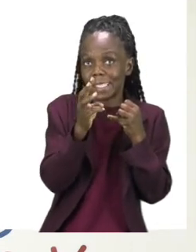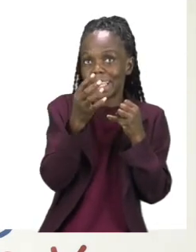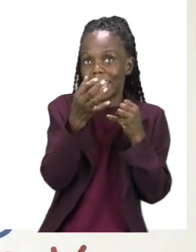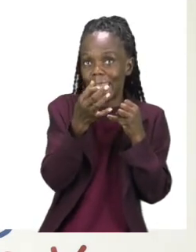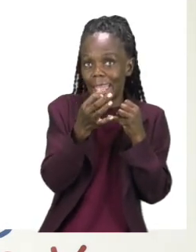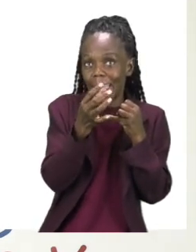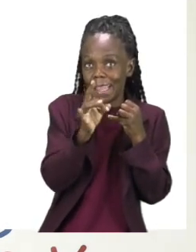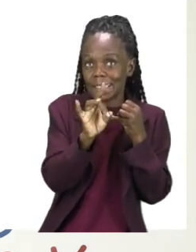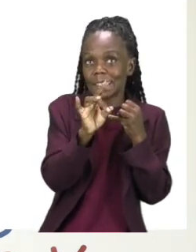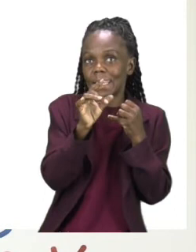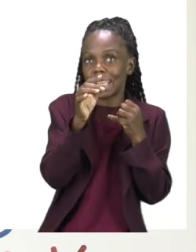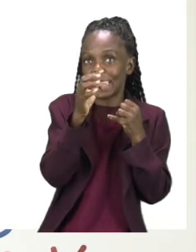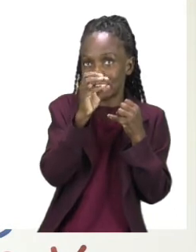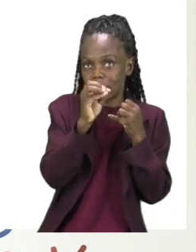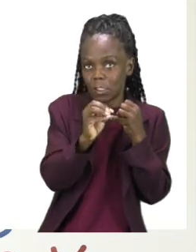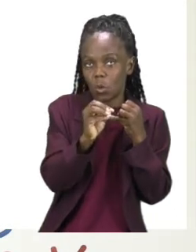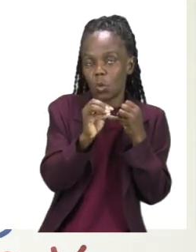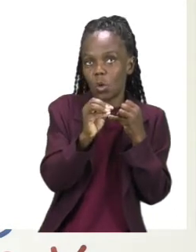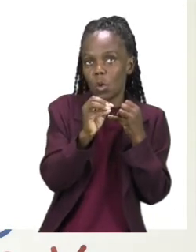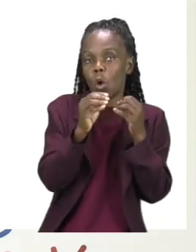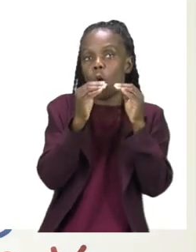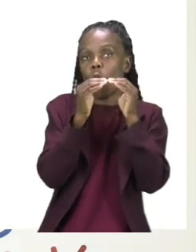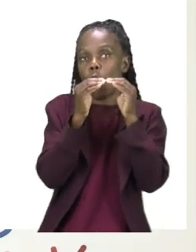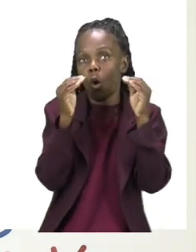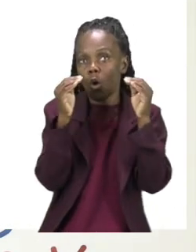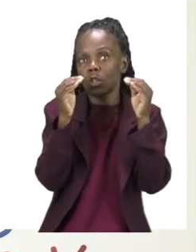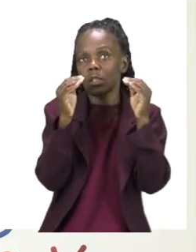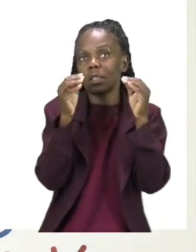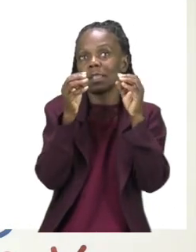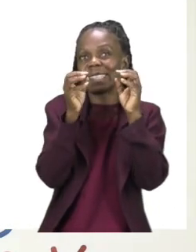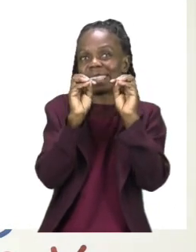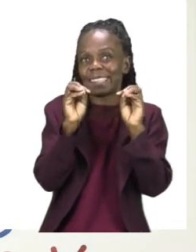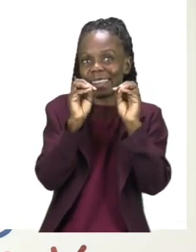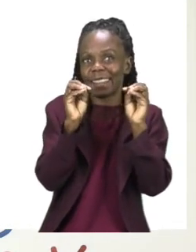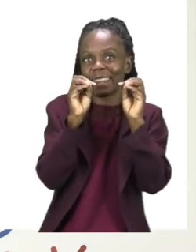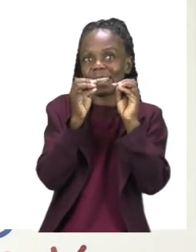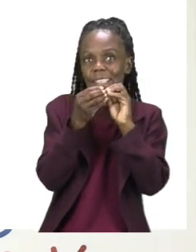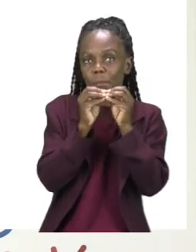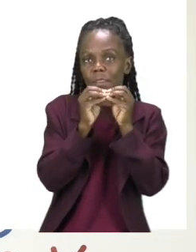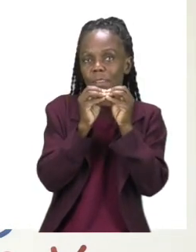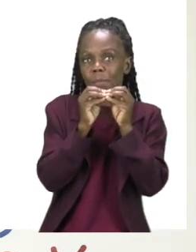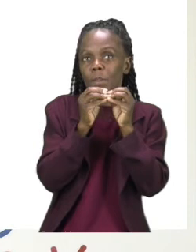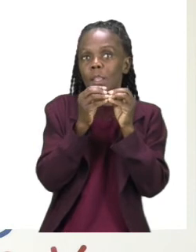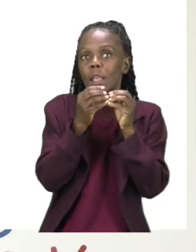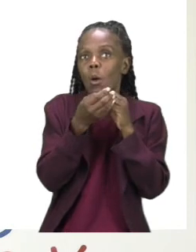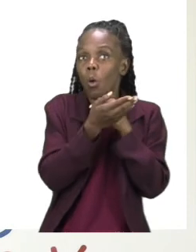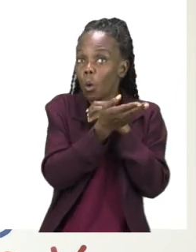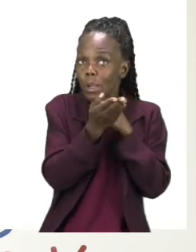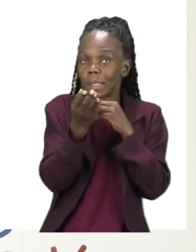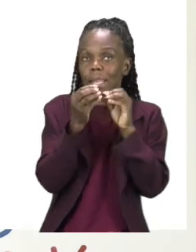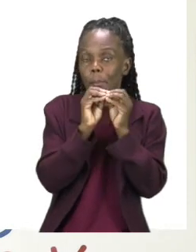them one color. And if you see any of the odd numbers, let's say the odd numbers